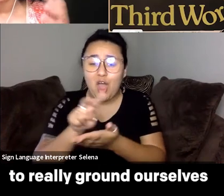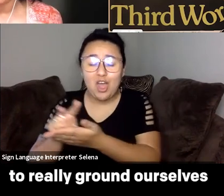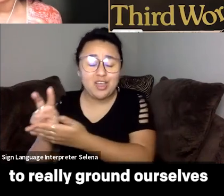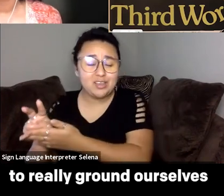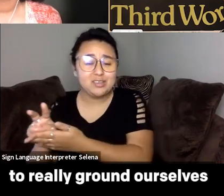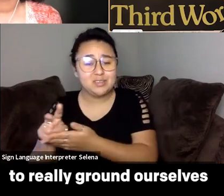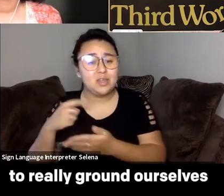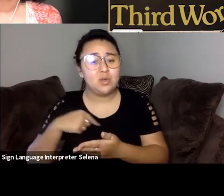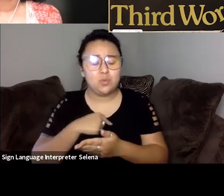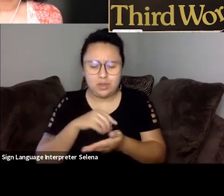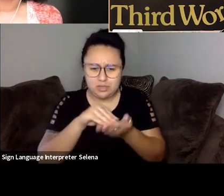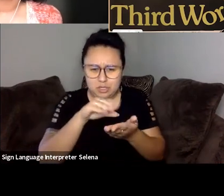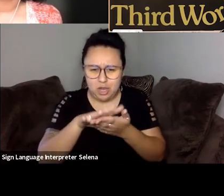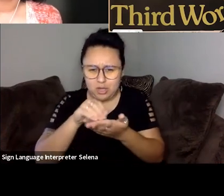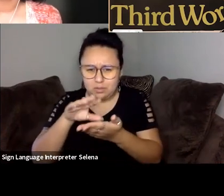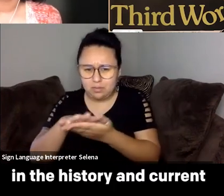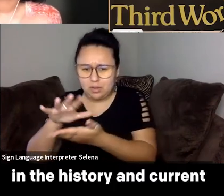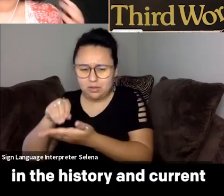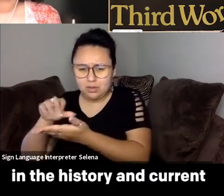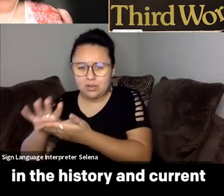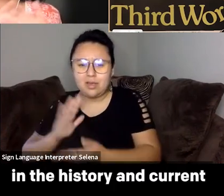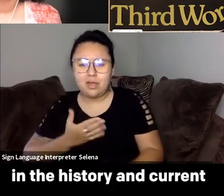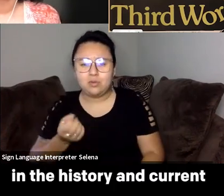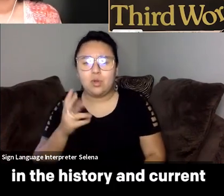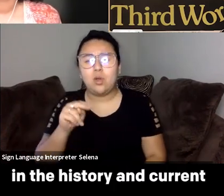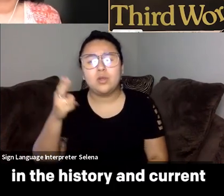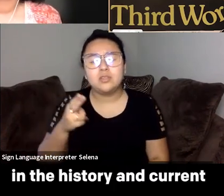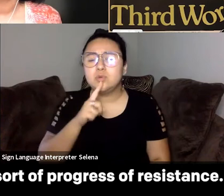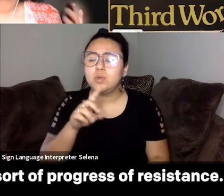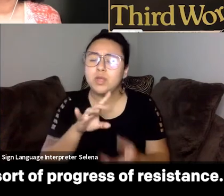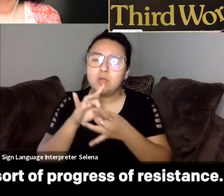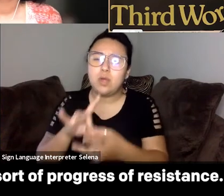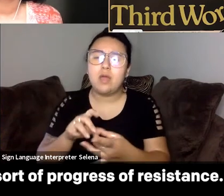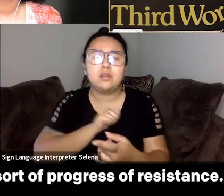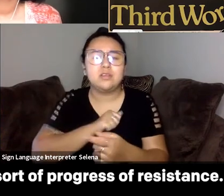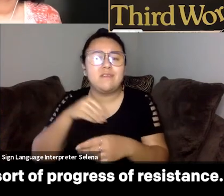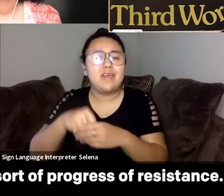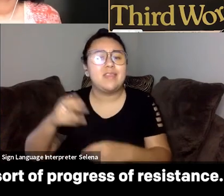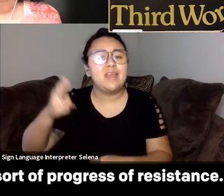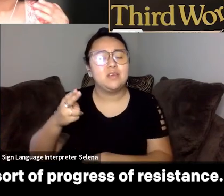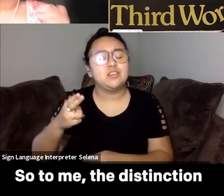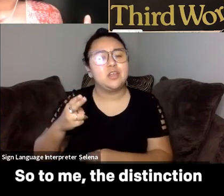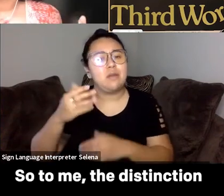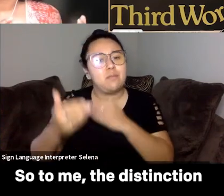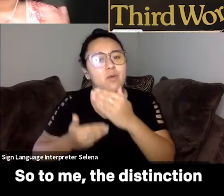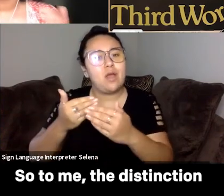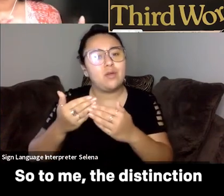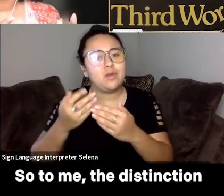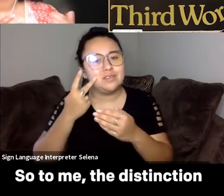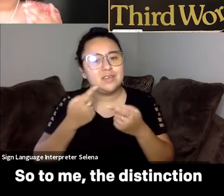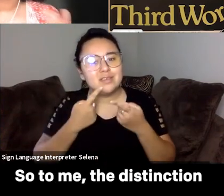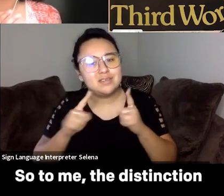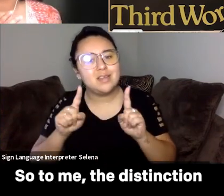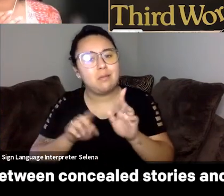really ground ourselves in the history and current sort of progress of our resistance. So to me,